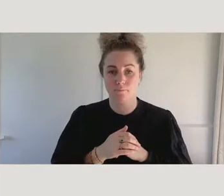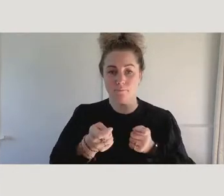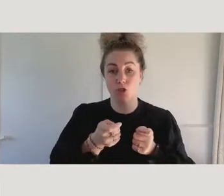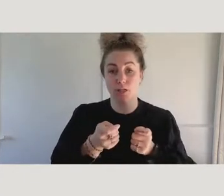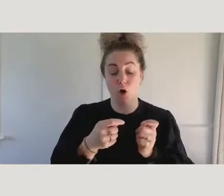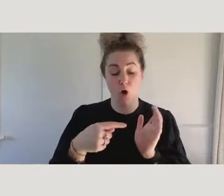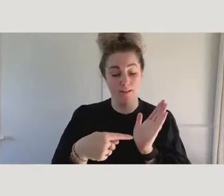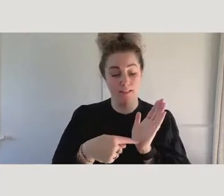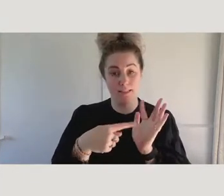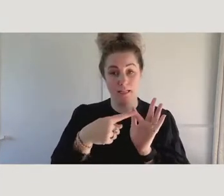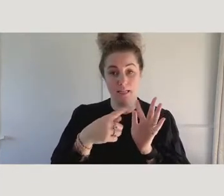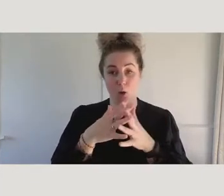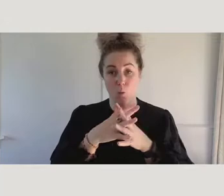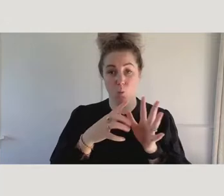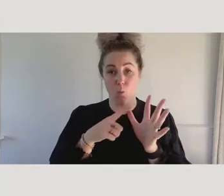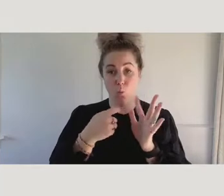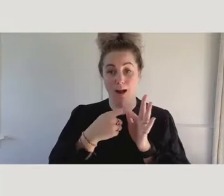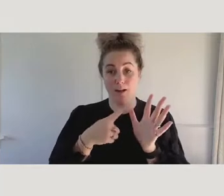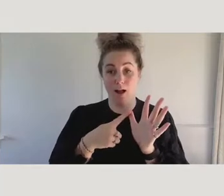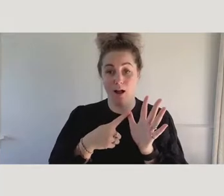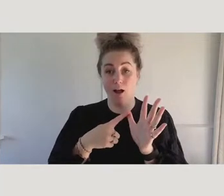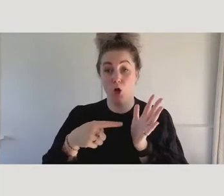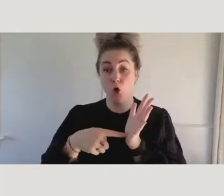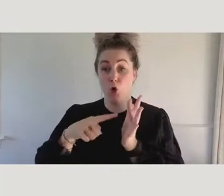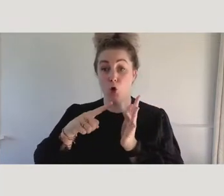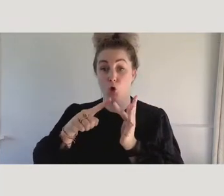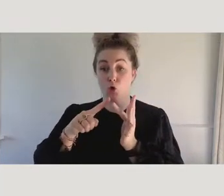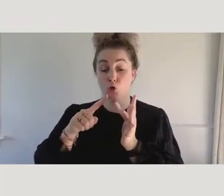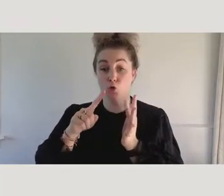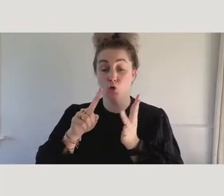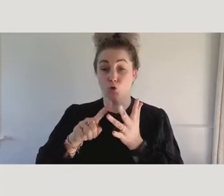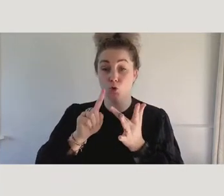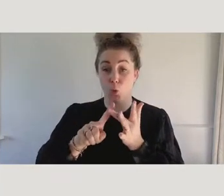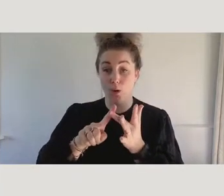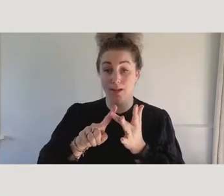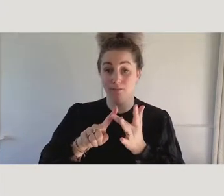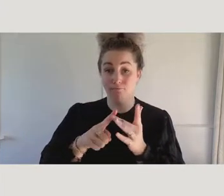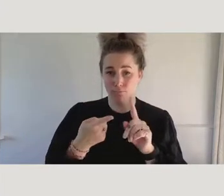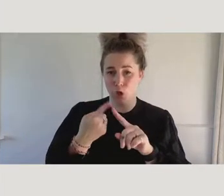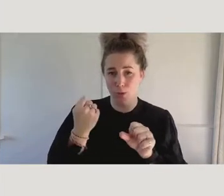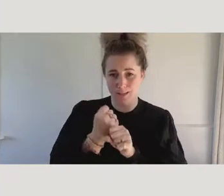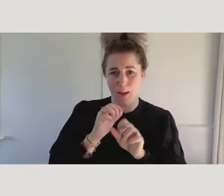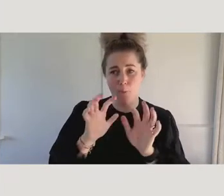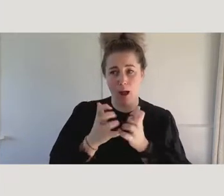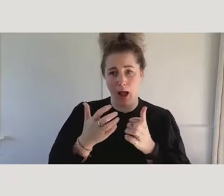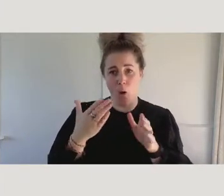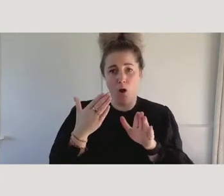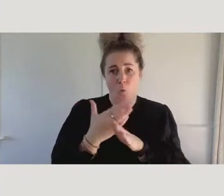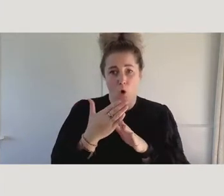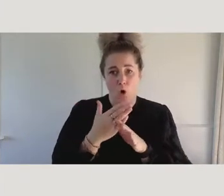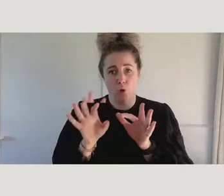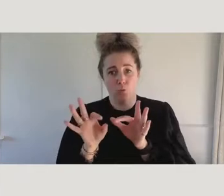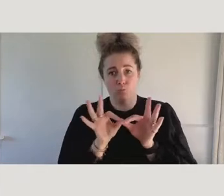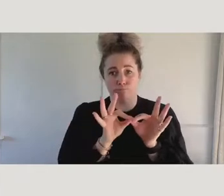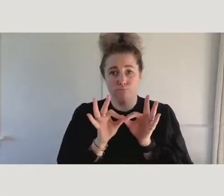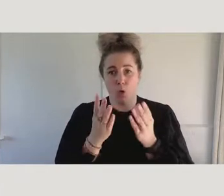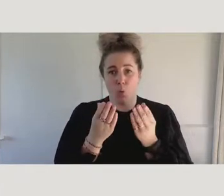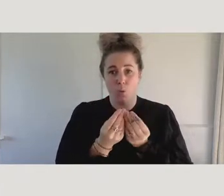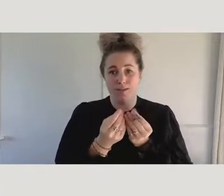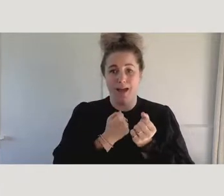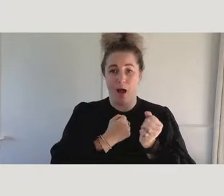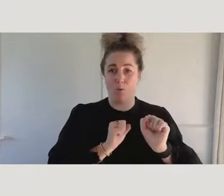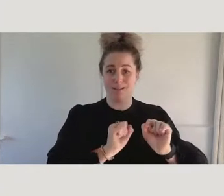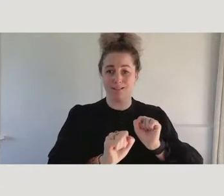tewakatoi Elizabeth Ellis so and that is an example of how closely we have worked with uh tangata